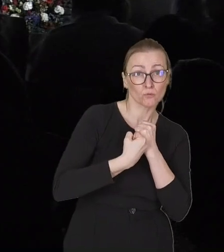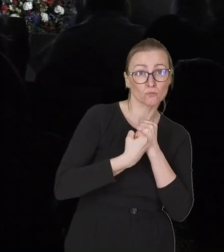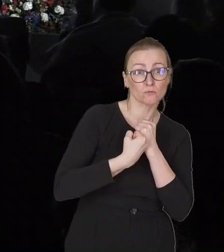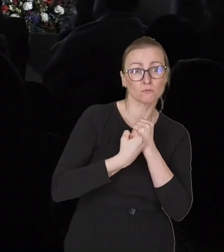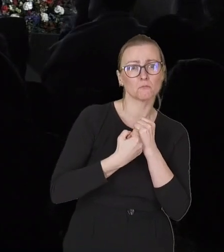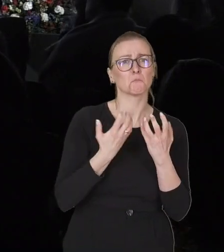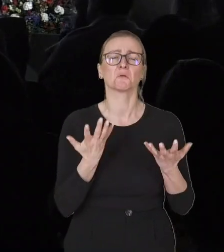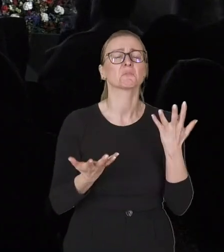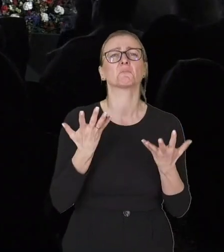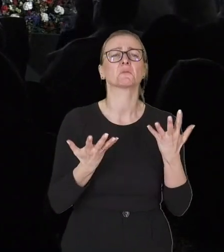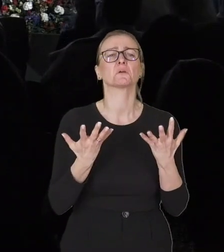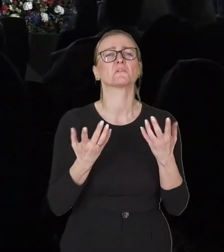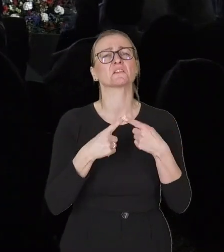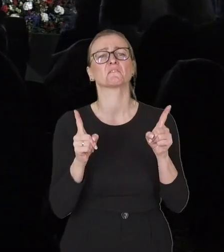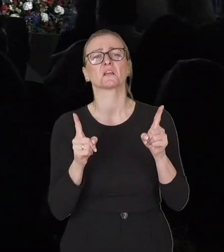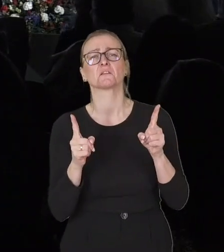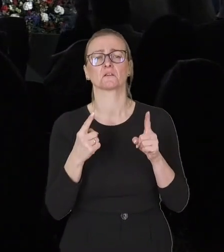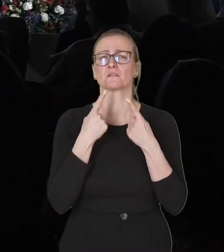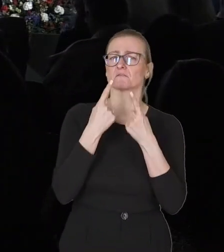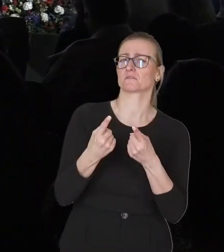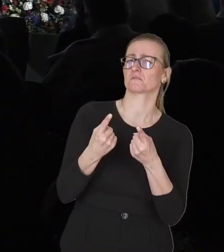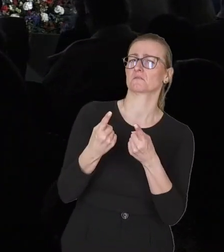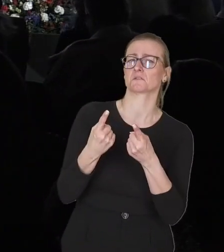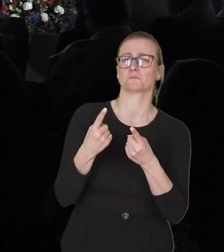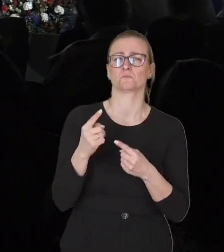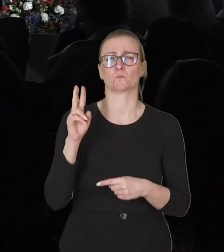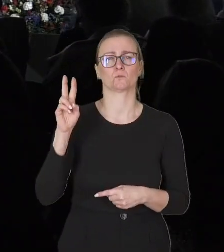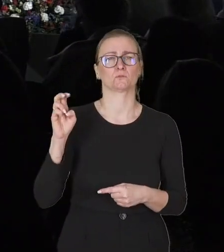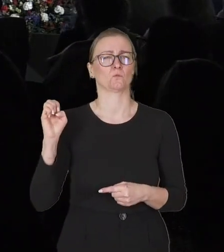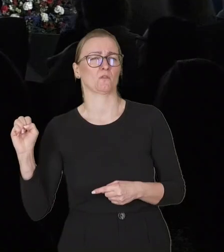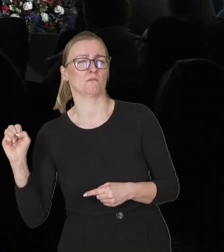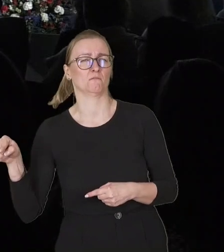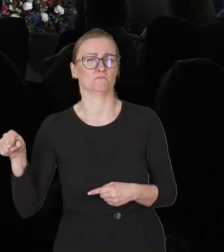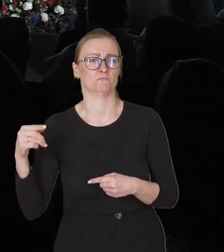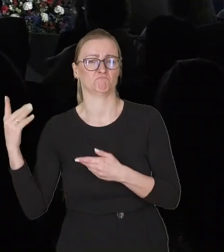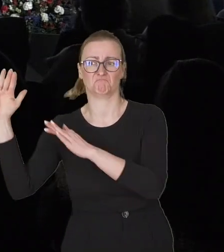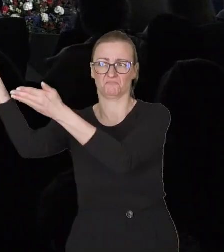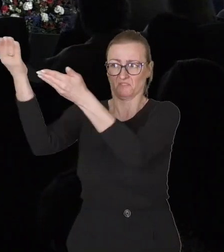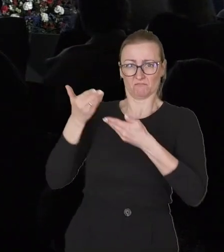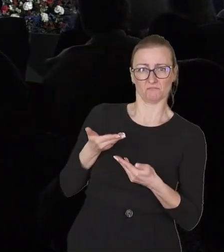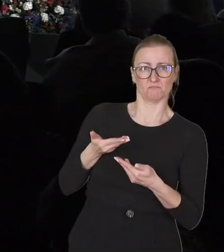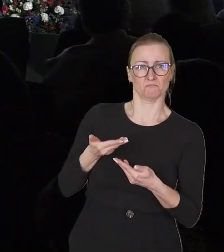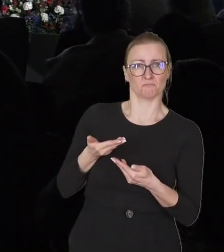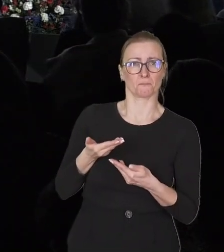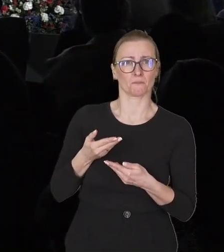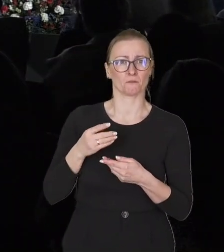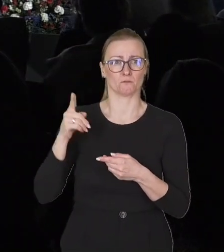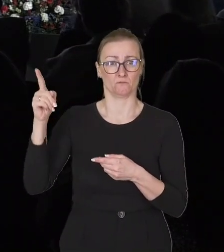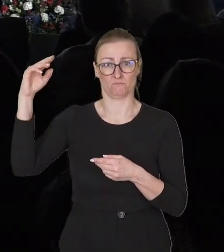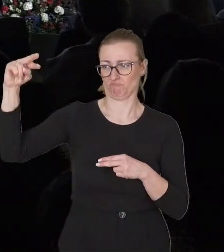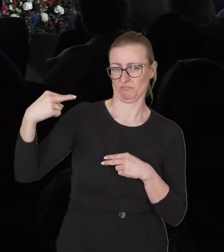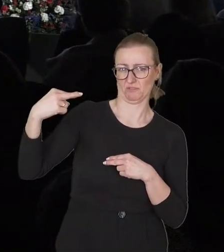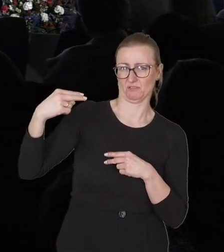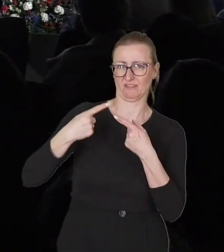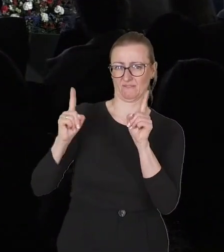What is the role, and why it's important or not important for the company like Vigo or any